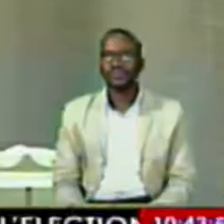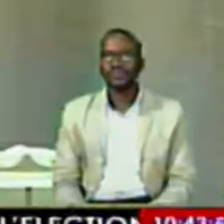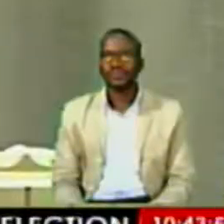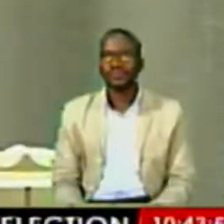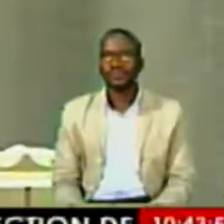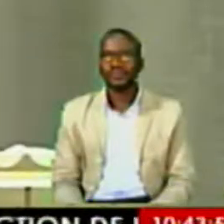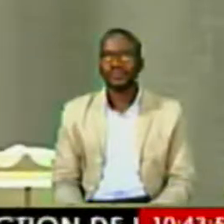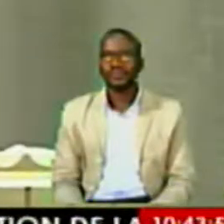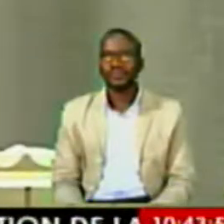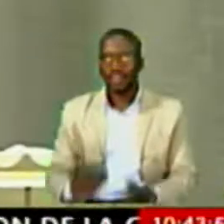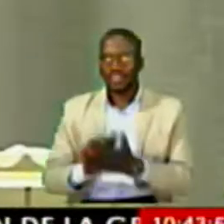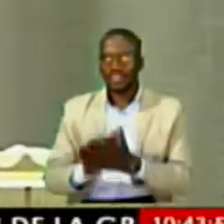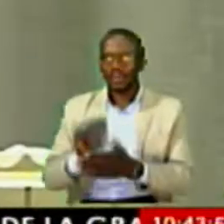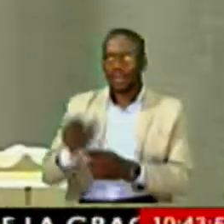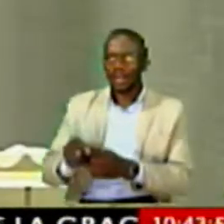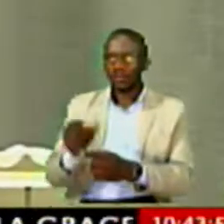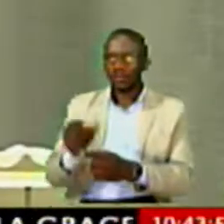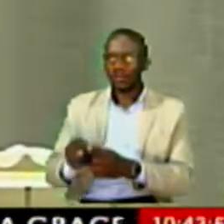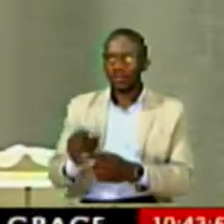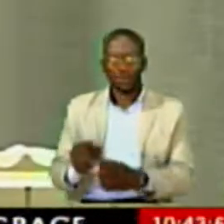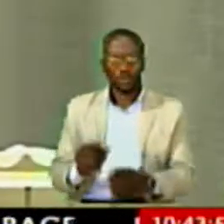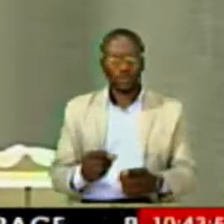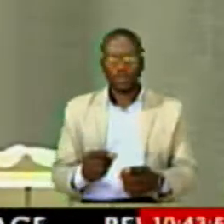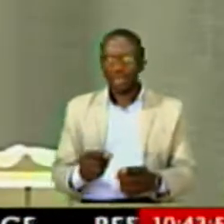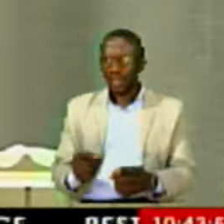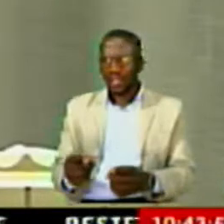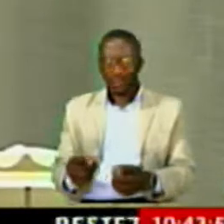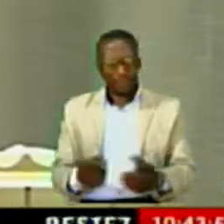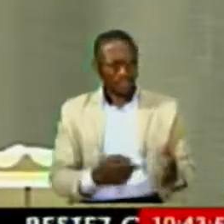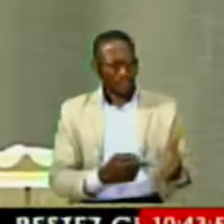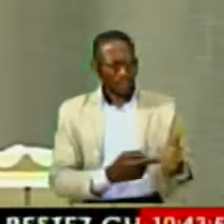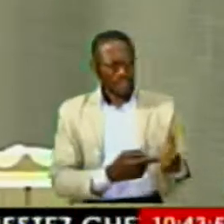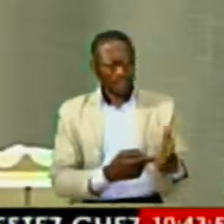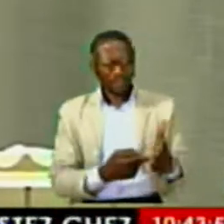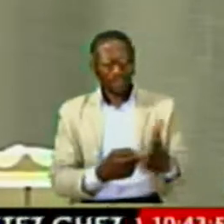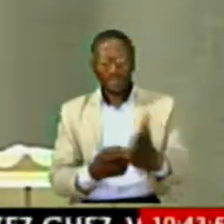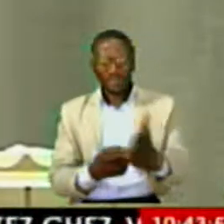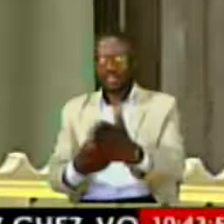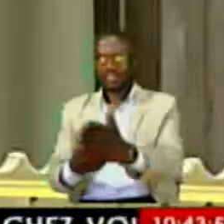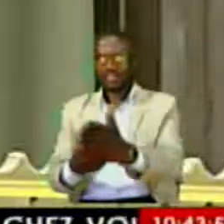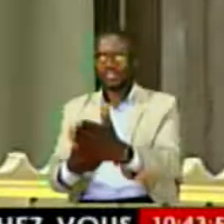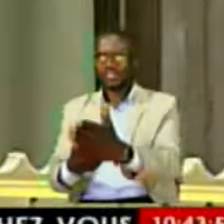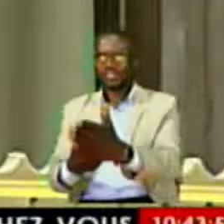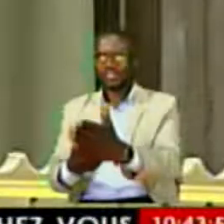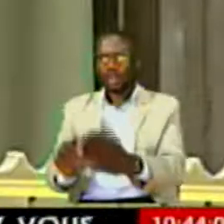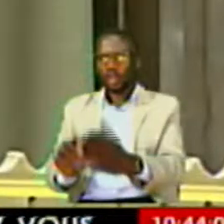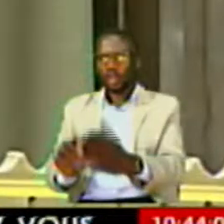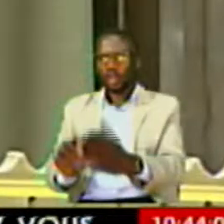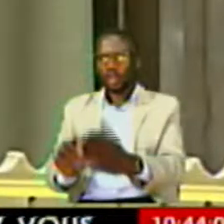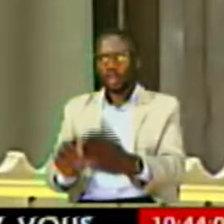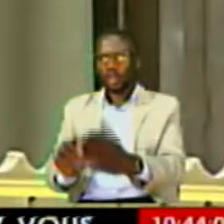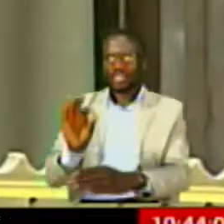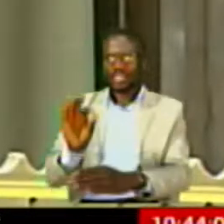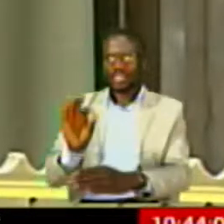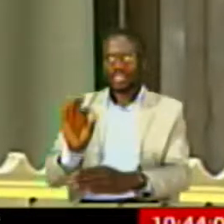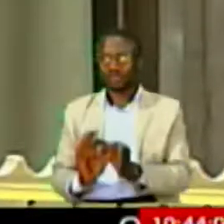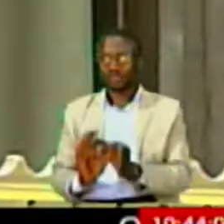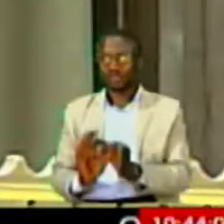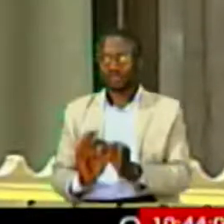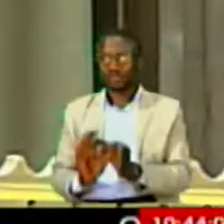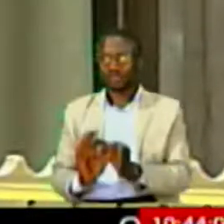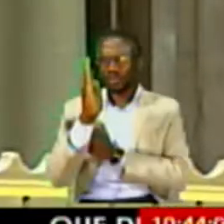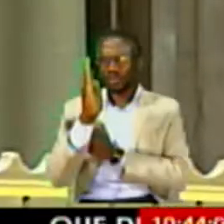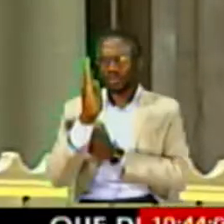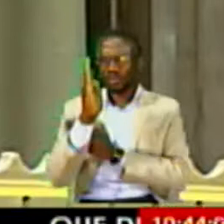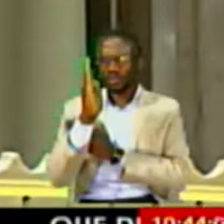These words. Sont adressées. Are addressed. Aux élus. To the elect. Ceux qui croient